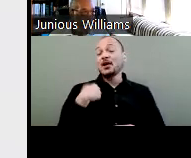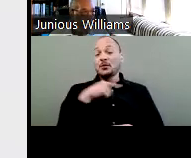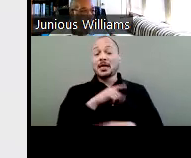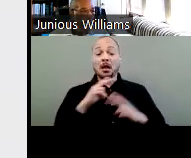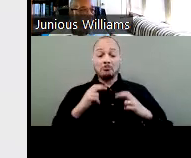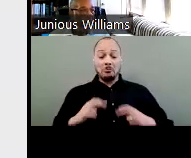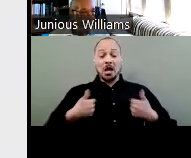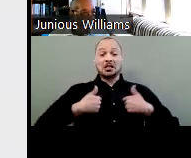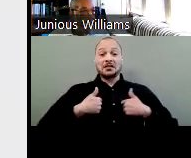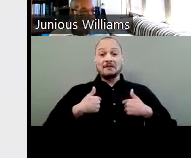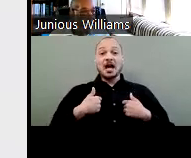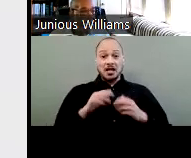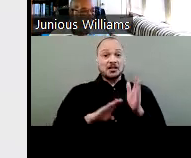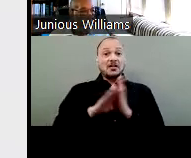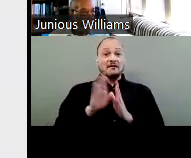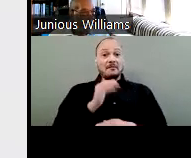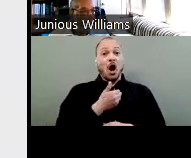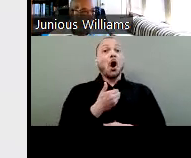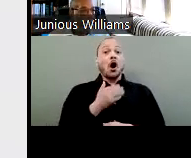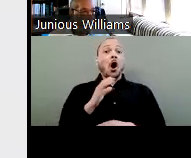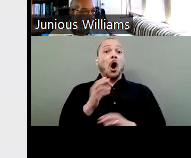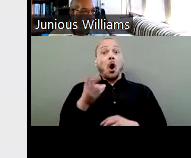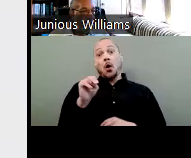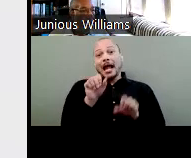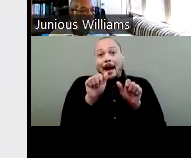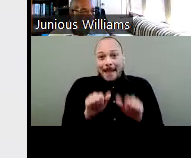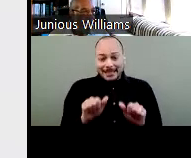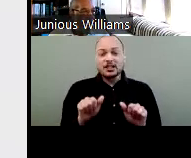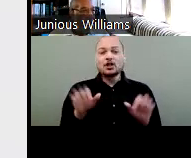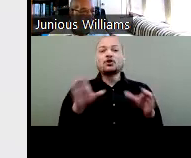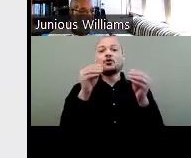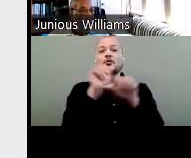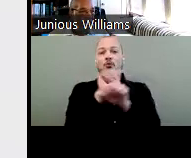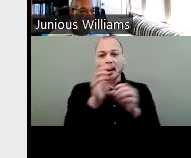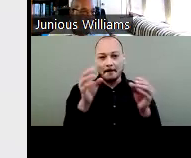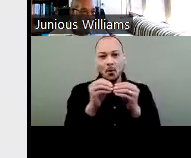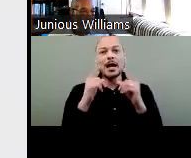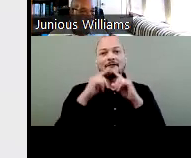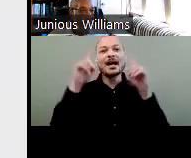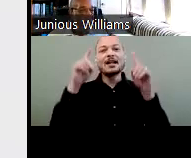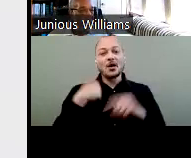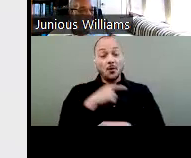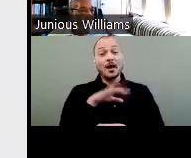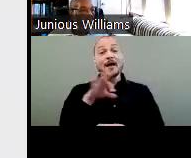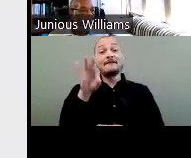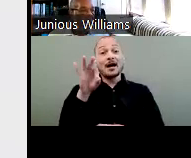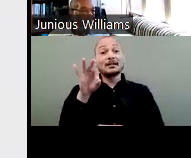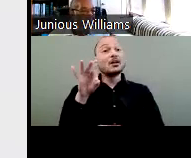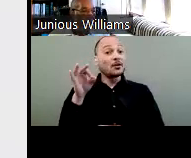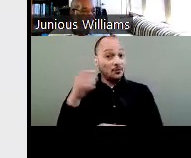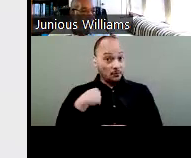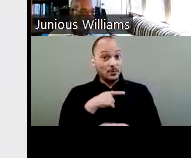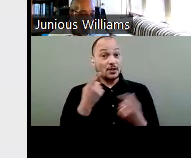and build our own capacities to do this work more effectively. And we'll find that when we do